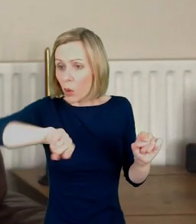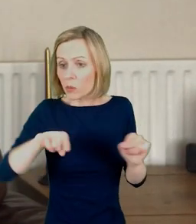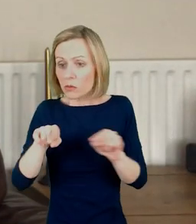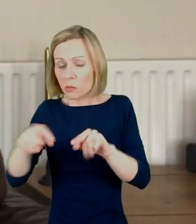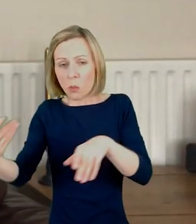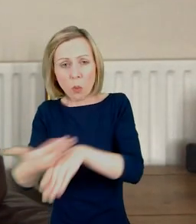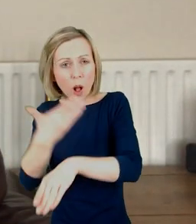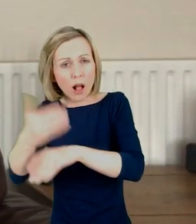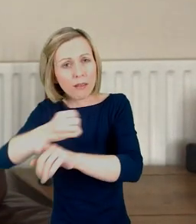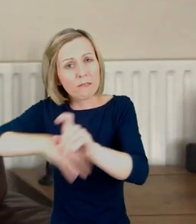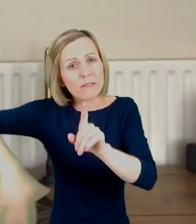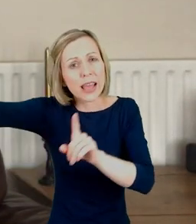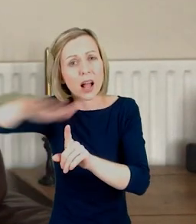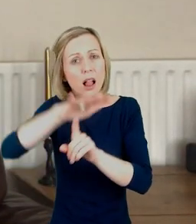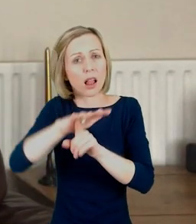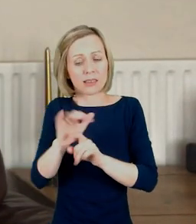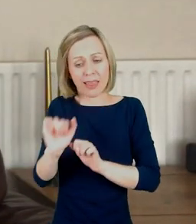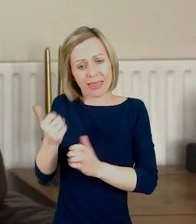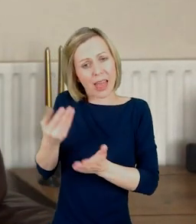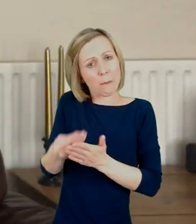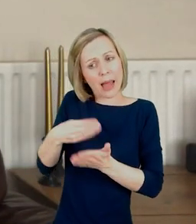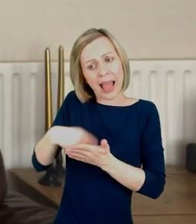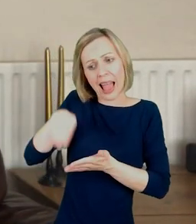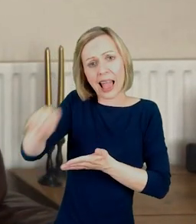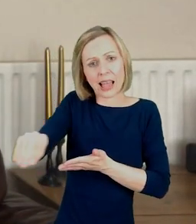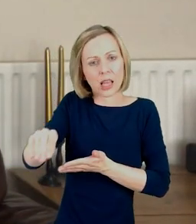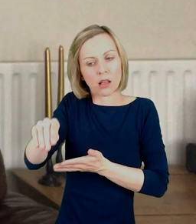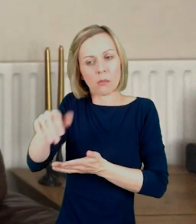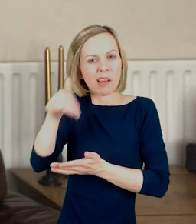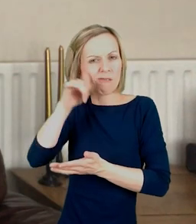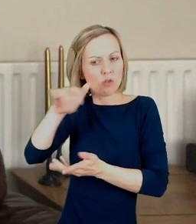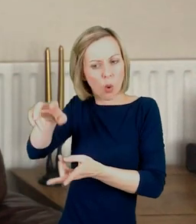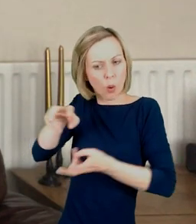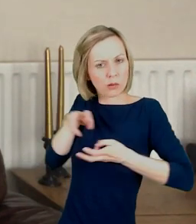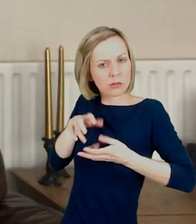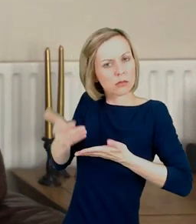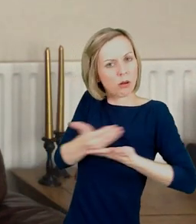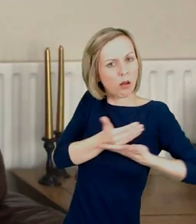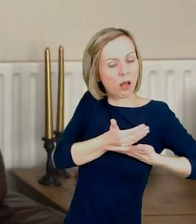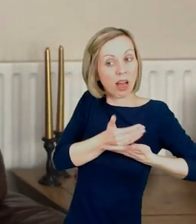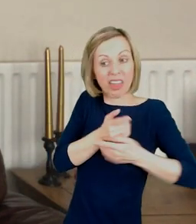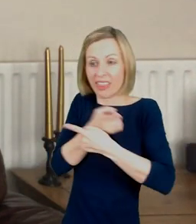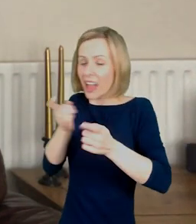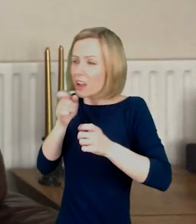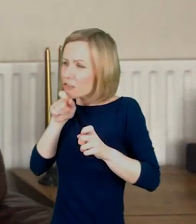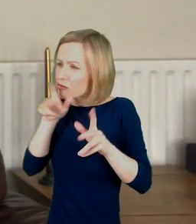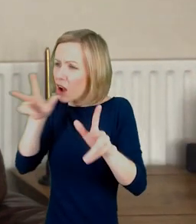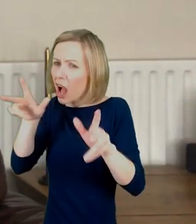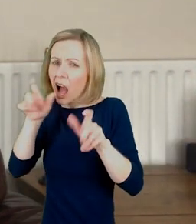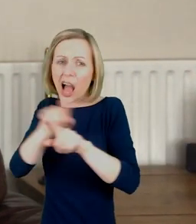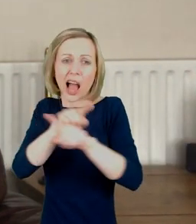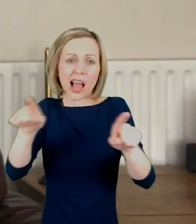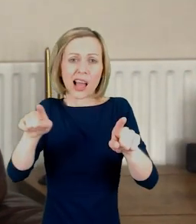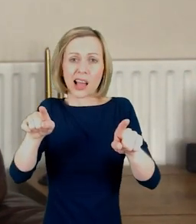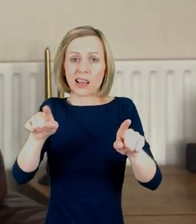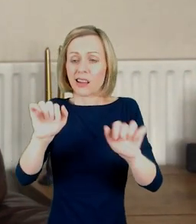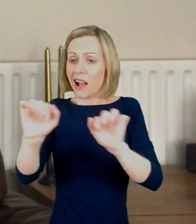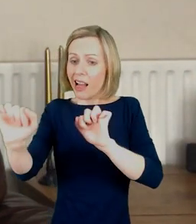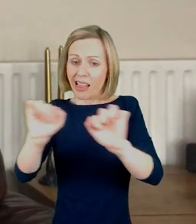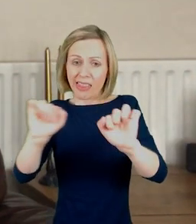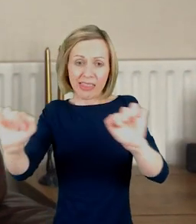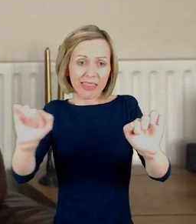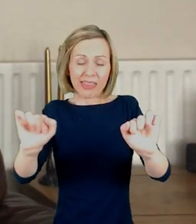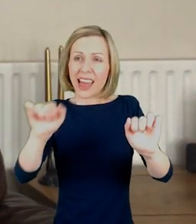fields, which you kept back by fraud, cry out, and the cries of the harvesters have reached the